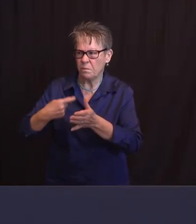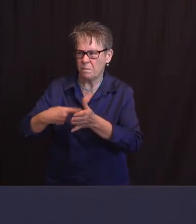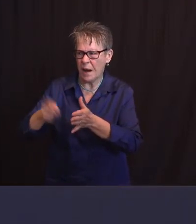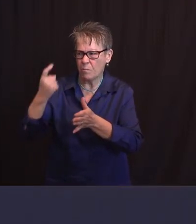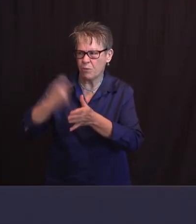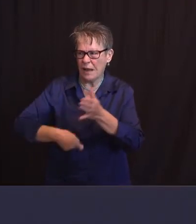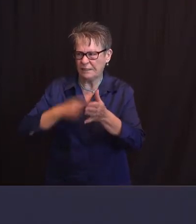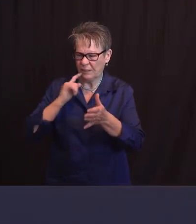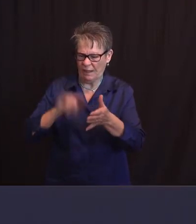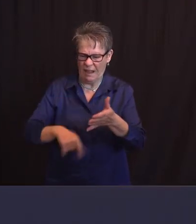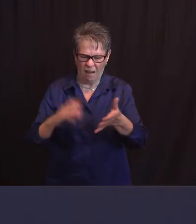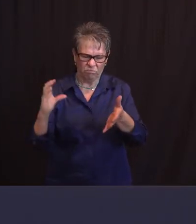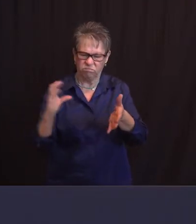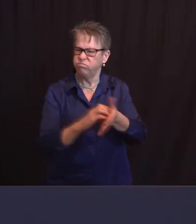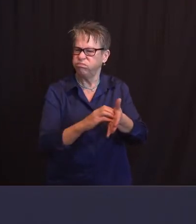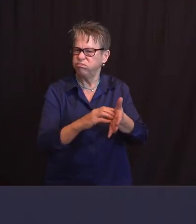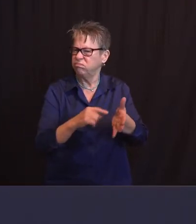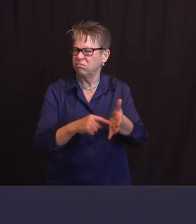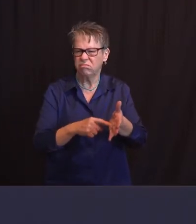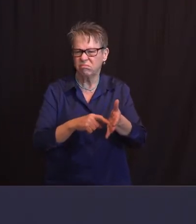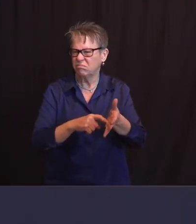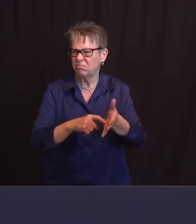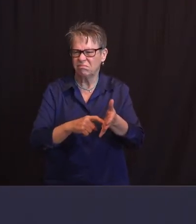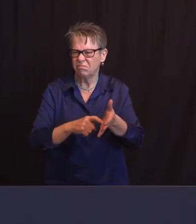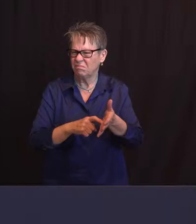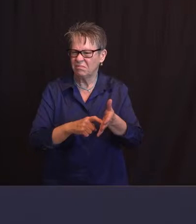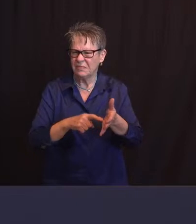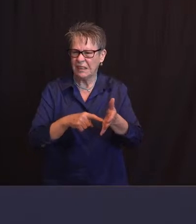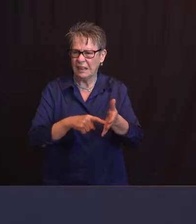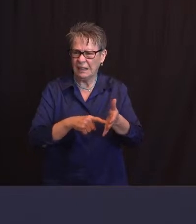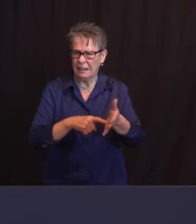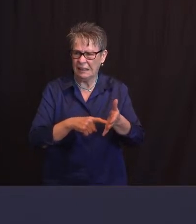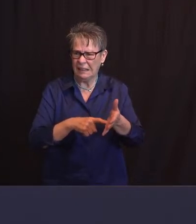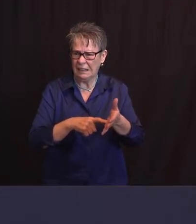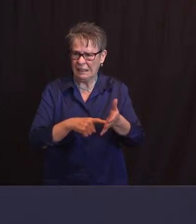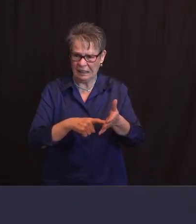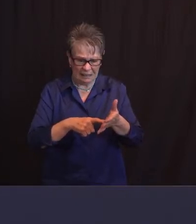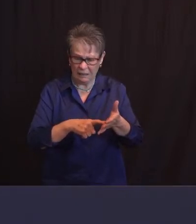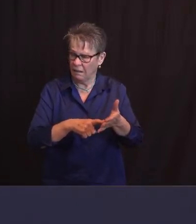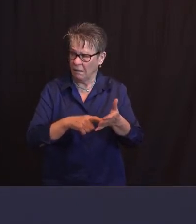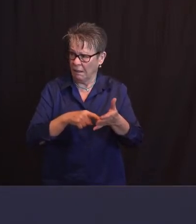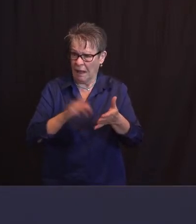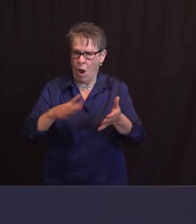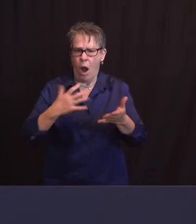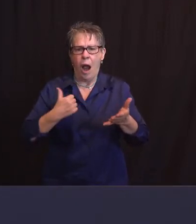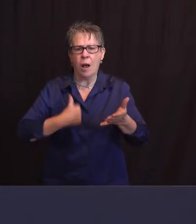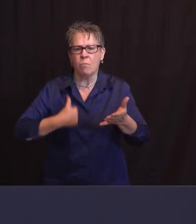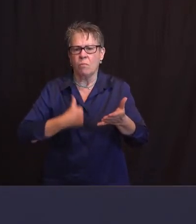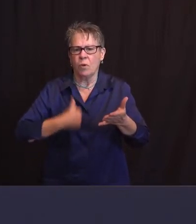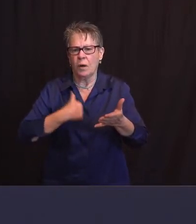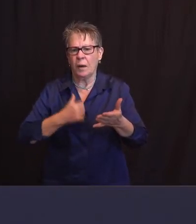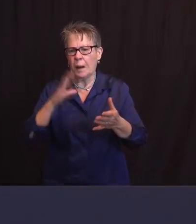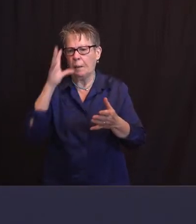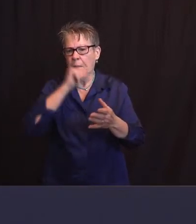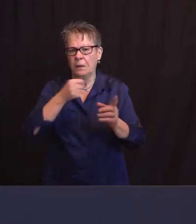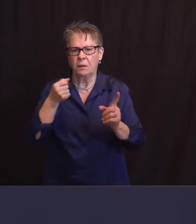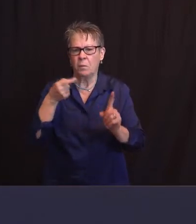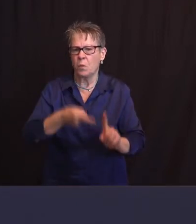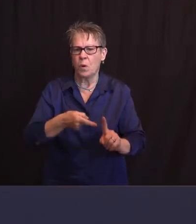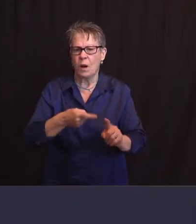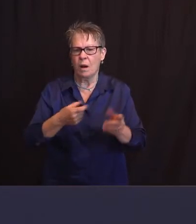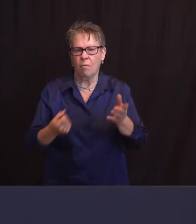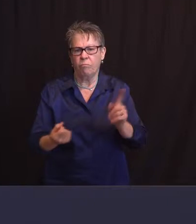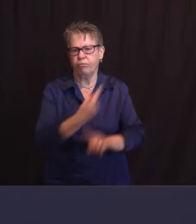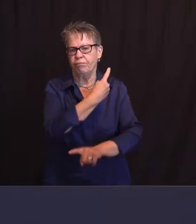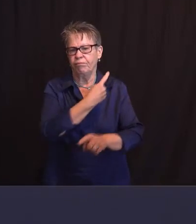incredibly offensive. Even the apology missed the point, as I understood the apology. So, I